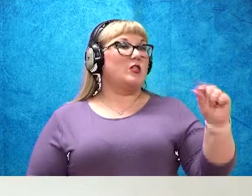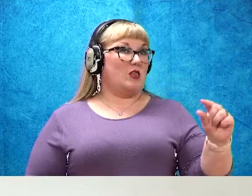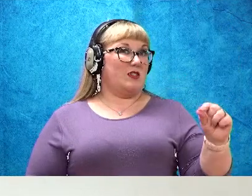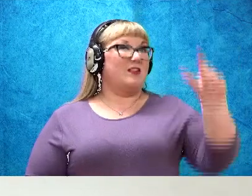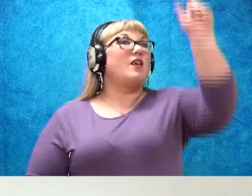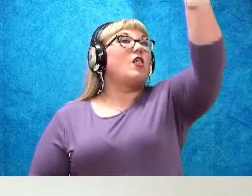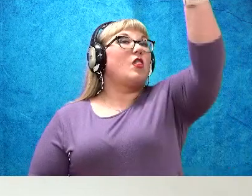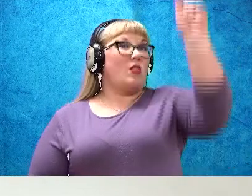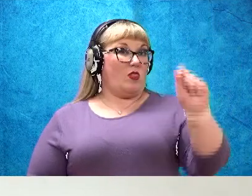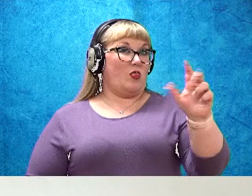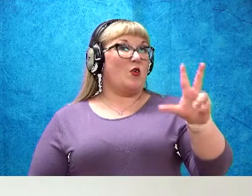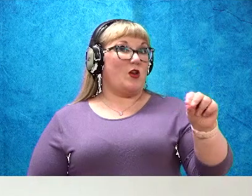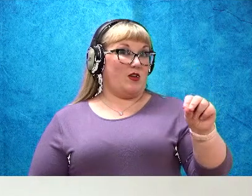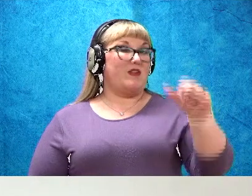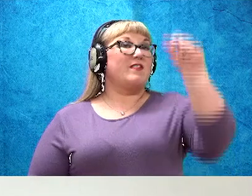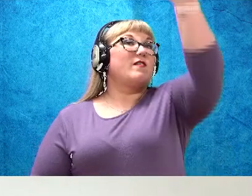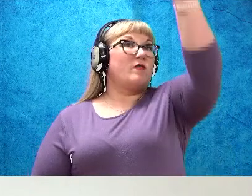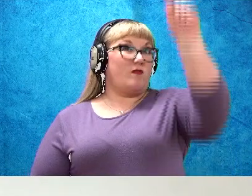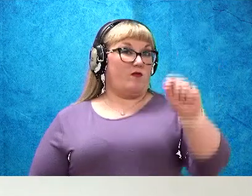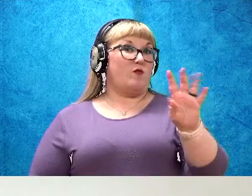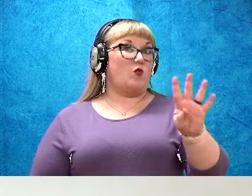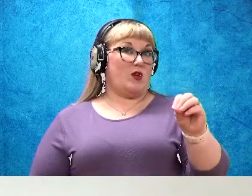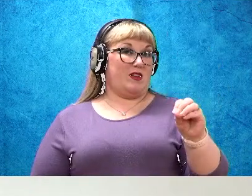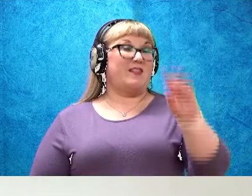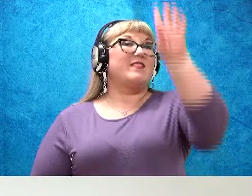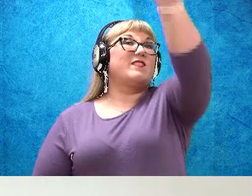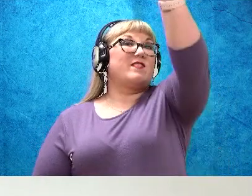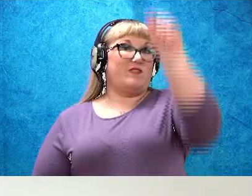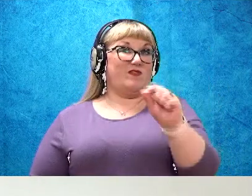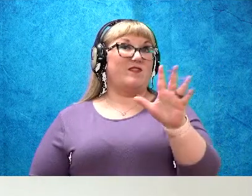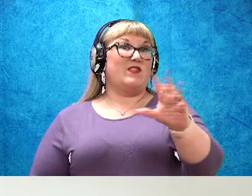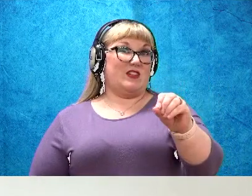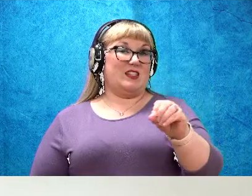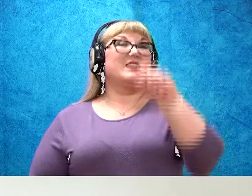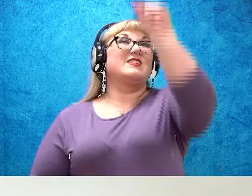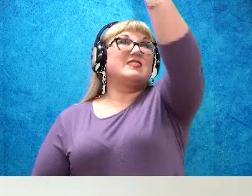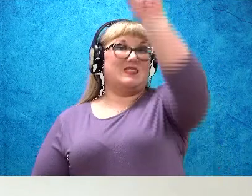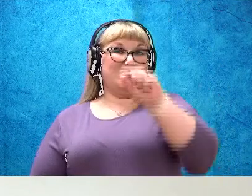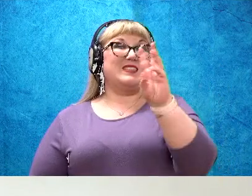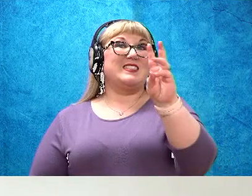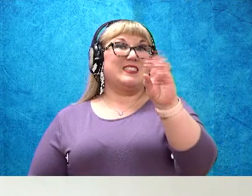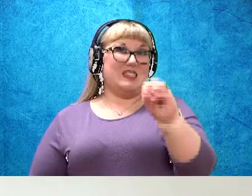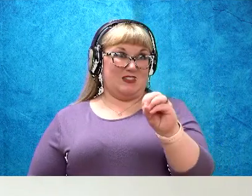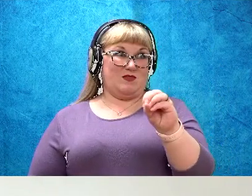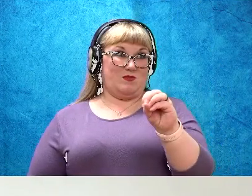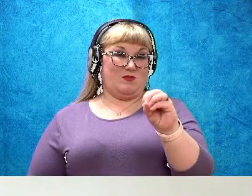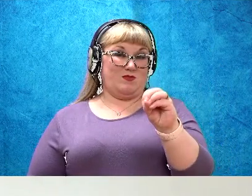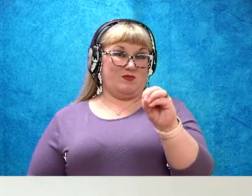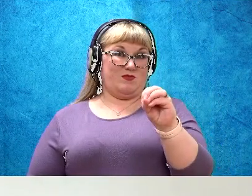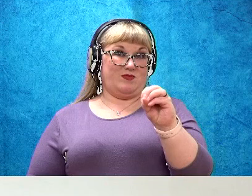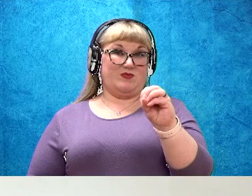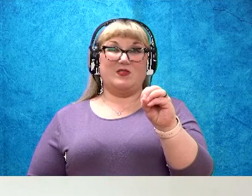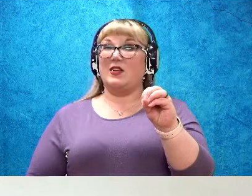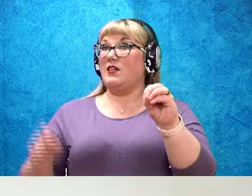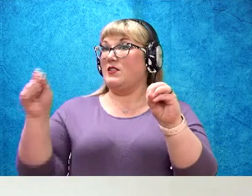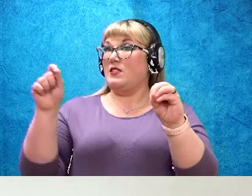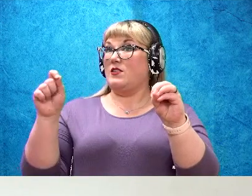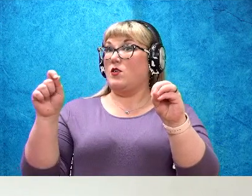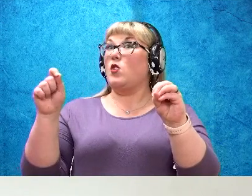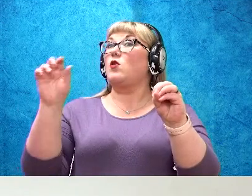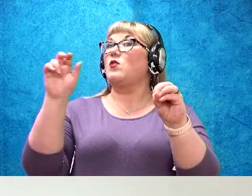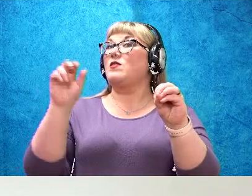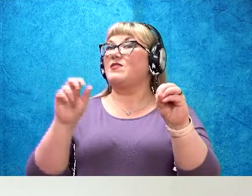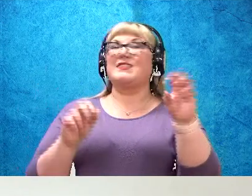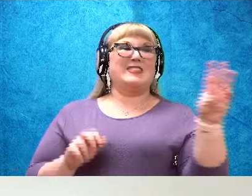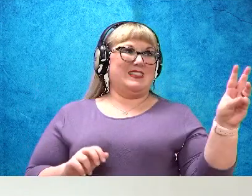20, 30, 40, 50, 60. 6 tens